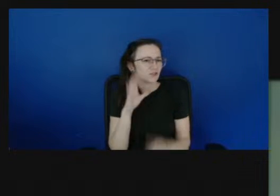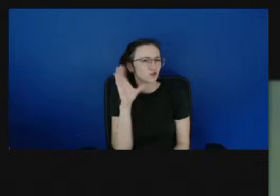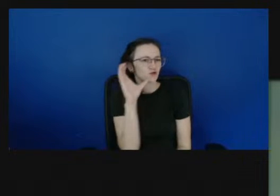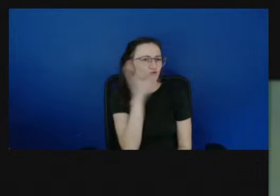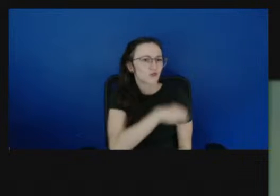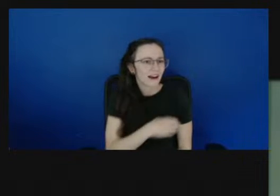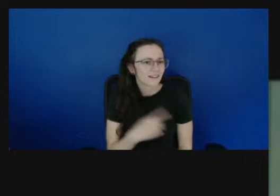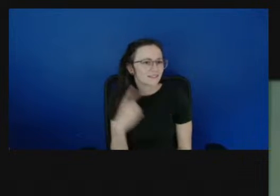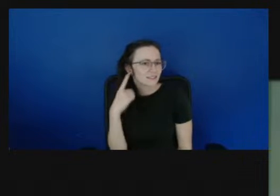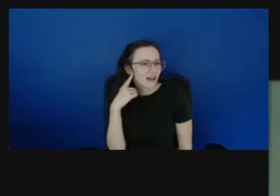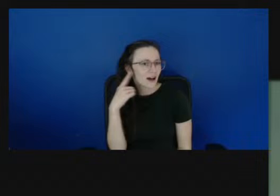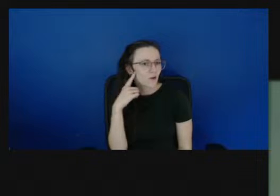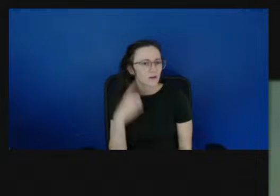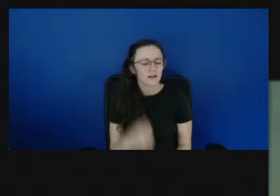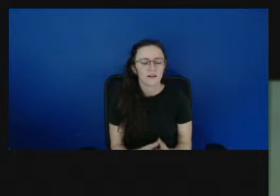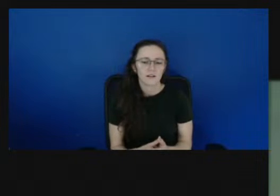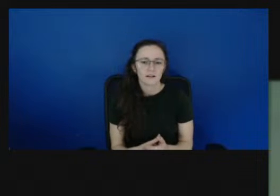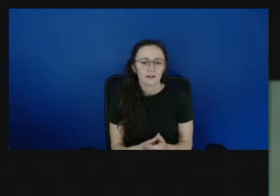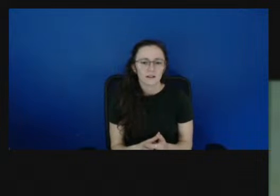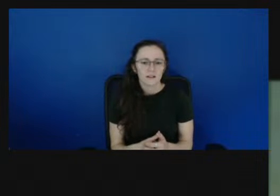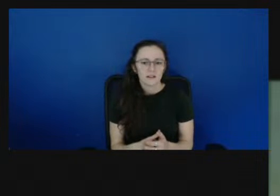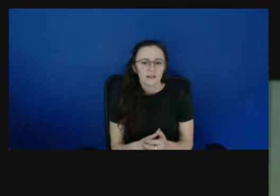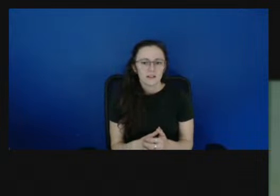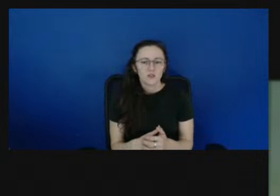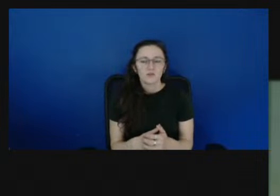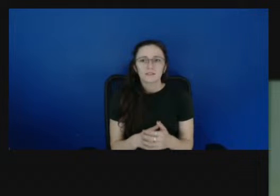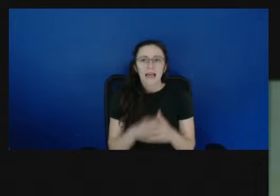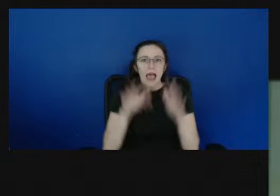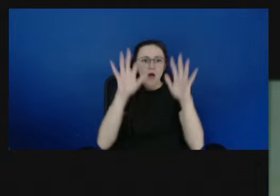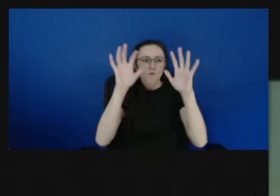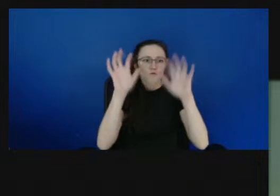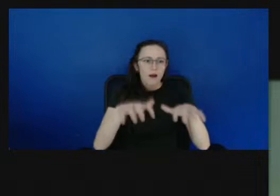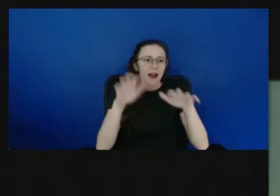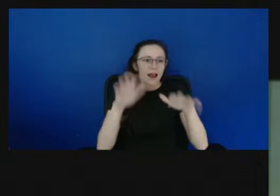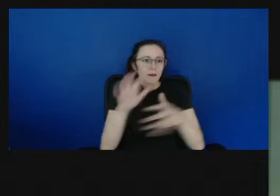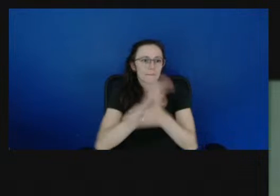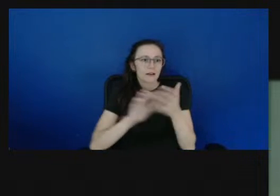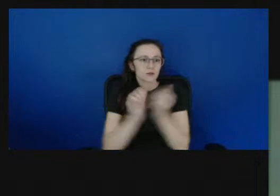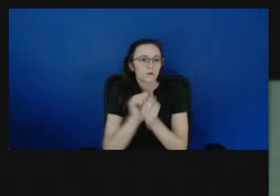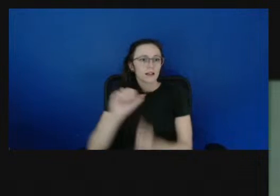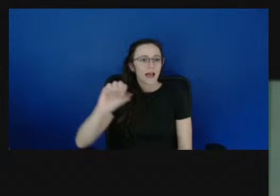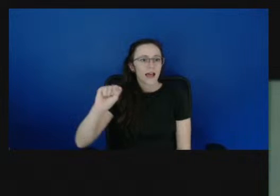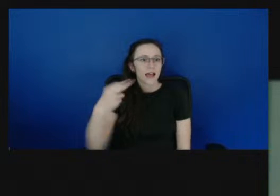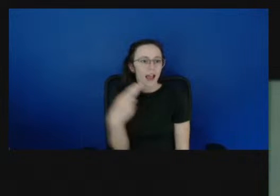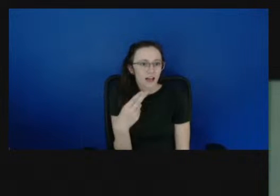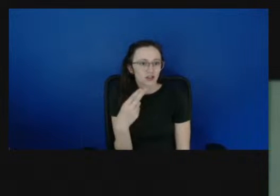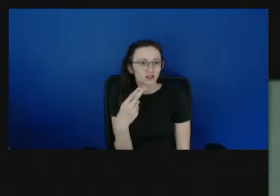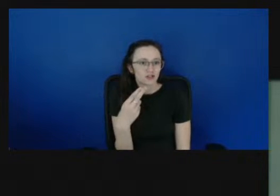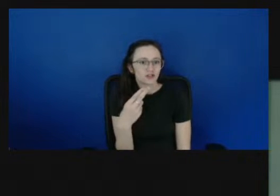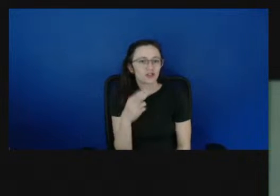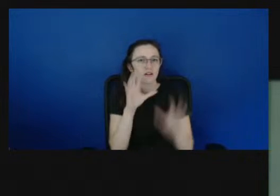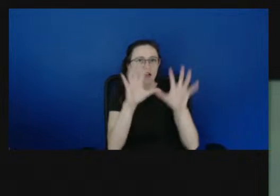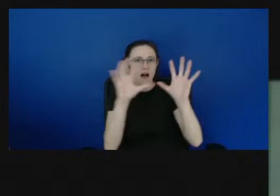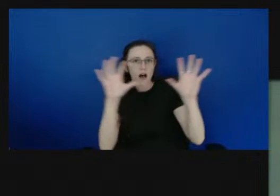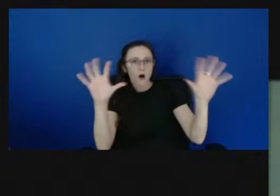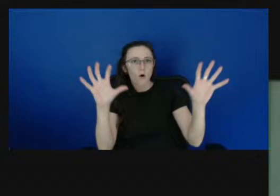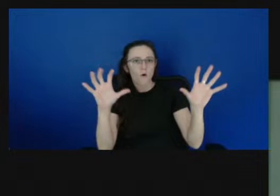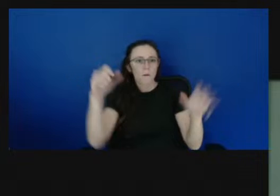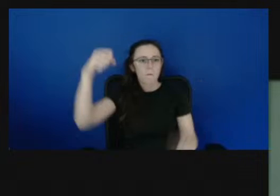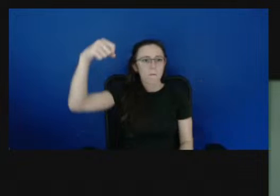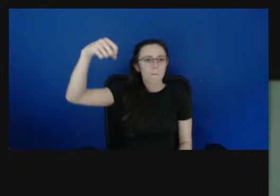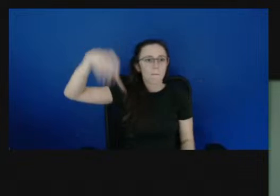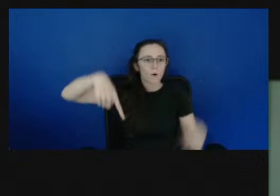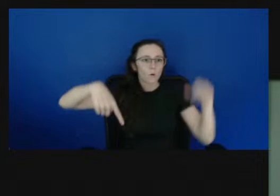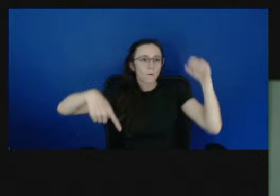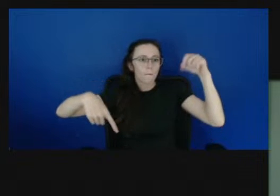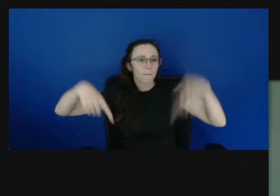lapilli, pellets, that had formed as ash rained through passed through the ash cloud. And these pellets of ash were as large as a pea and